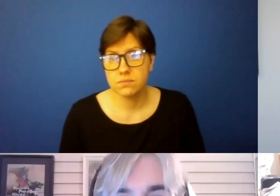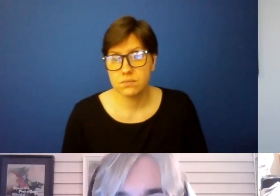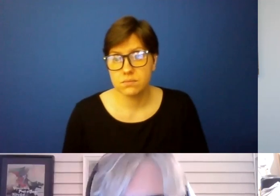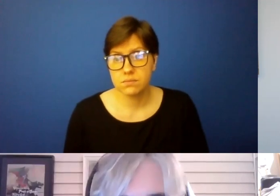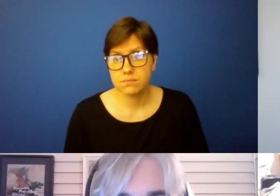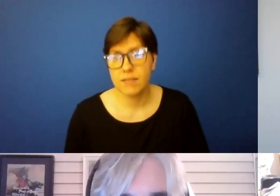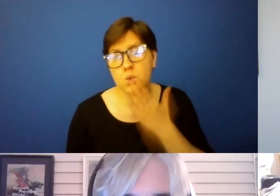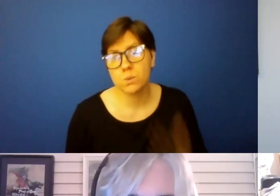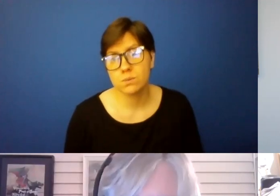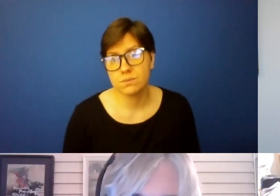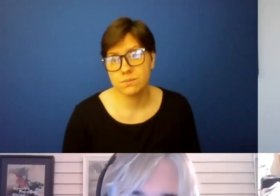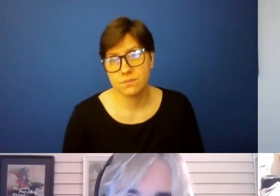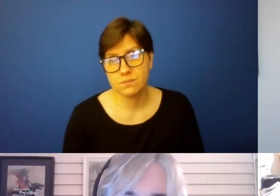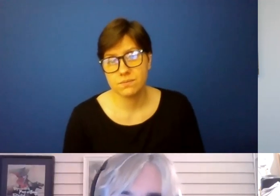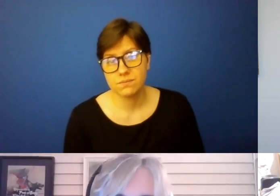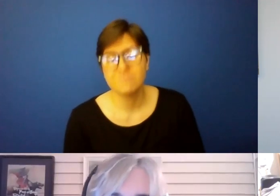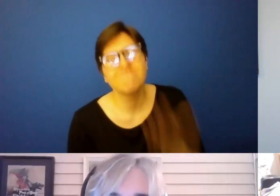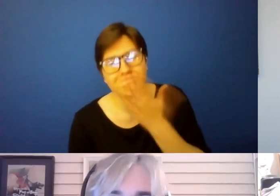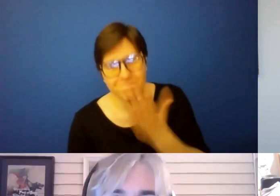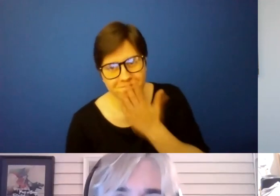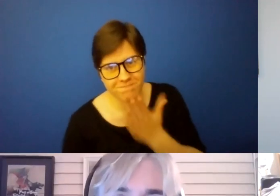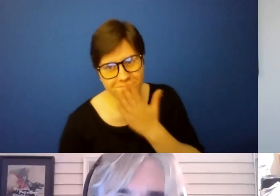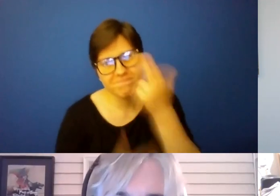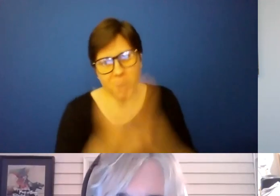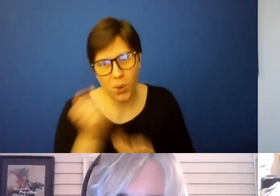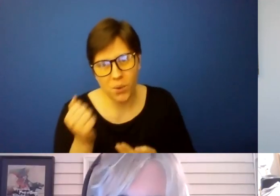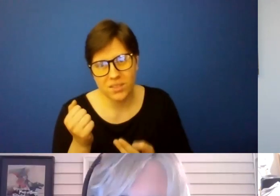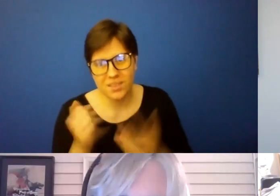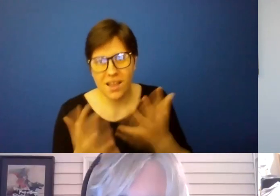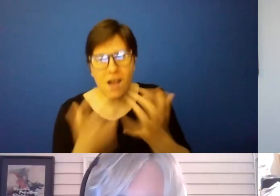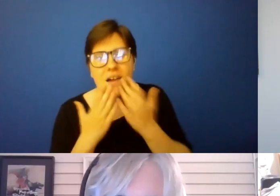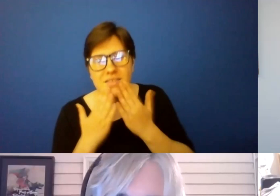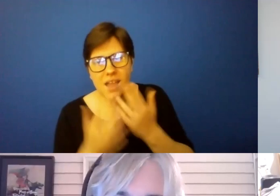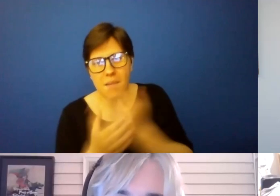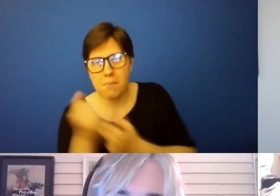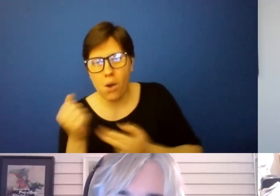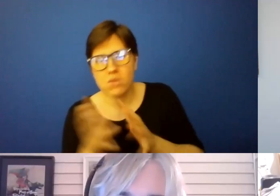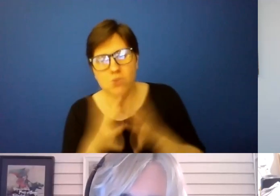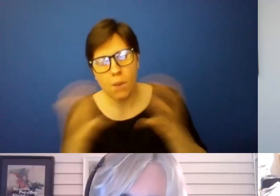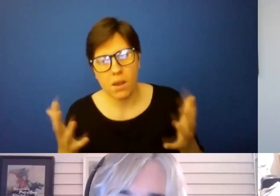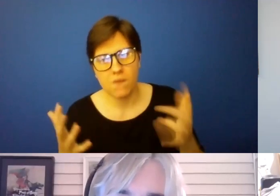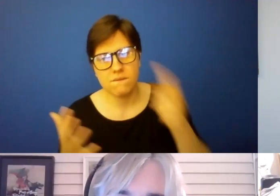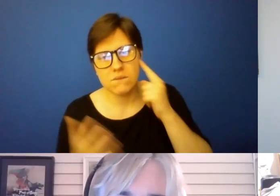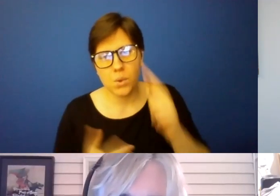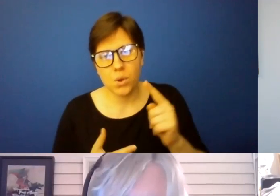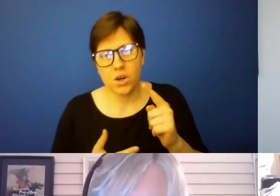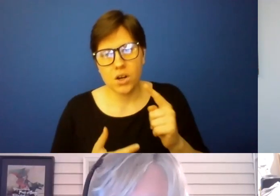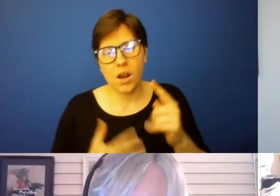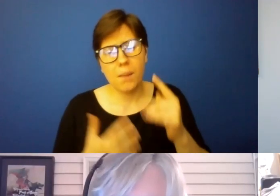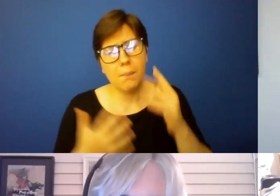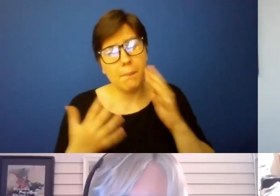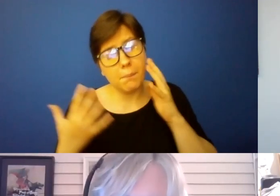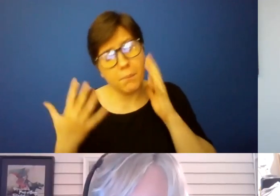Thank you. Thank you very much, both of you. I want to thank both of you for a